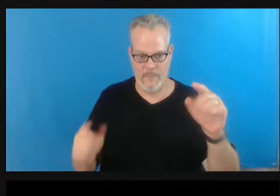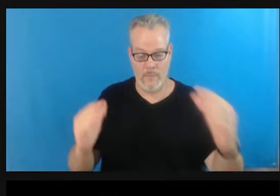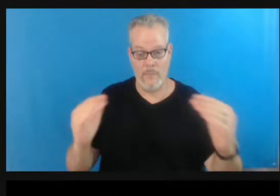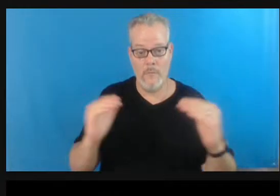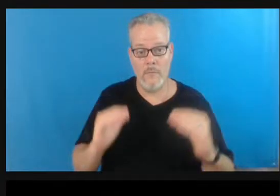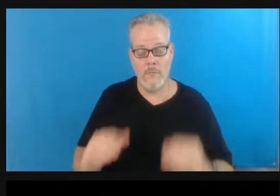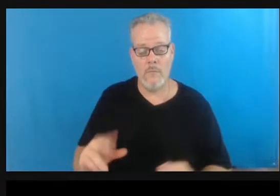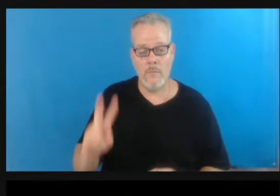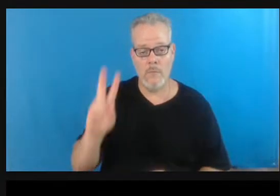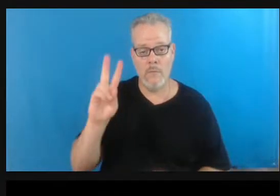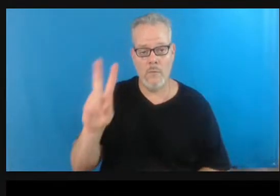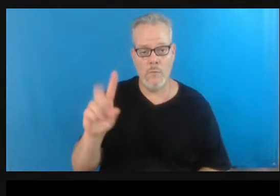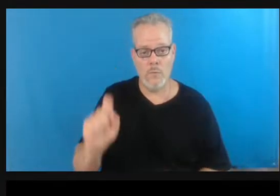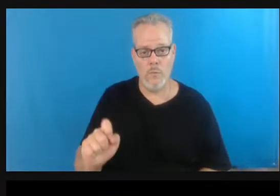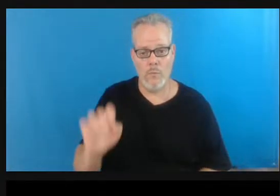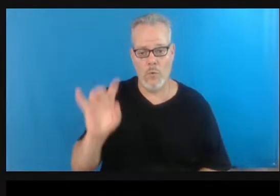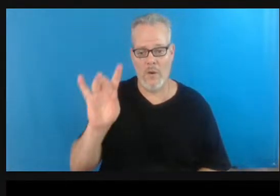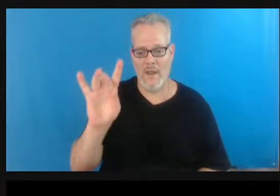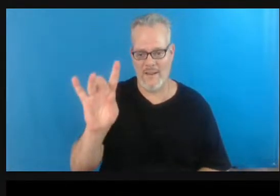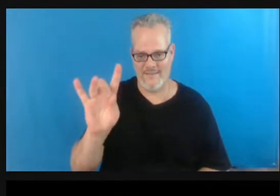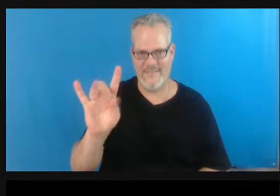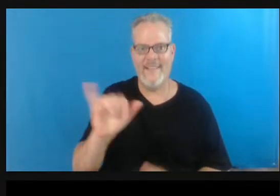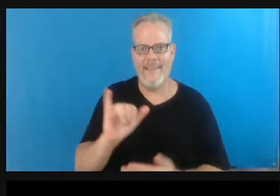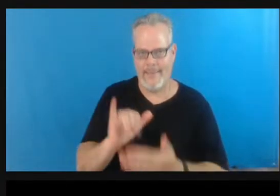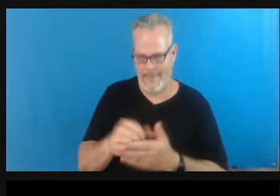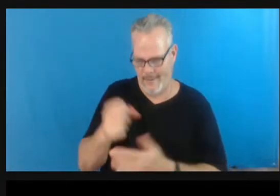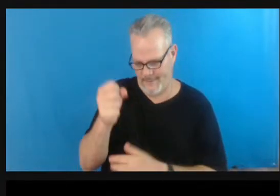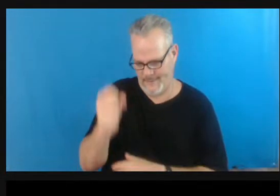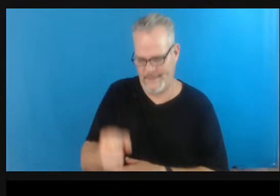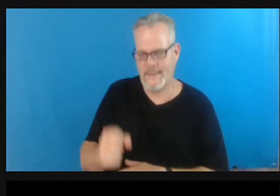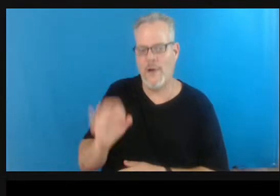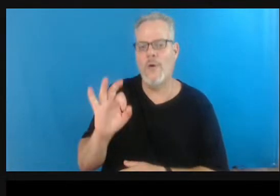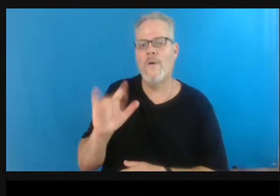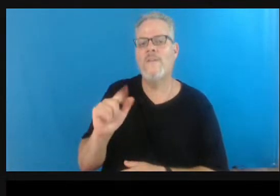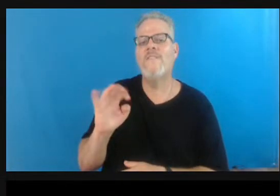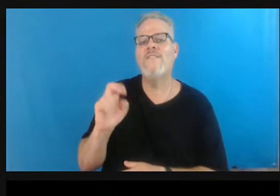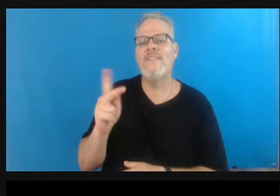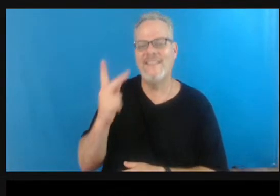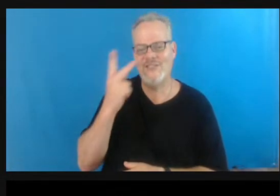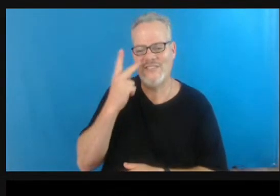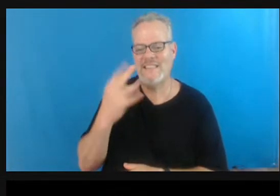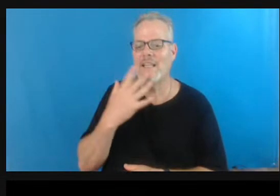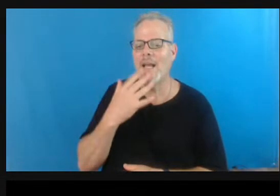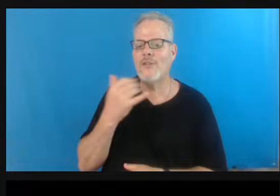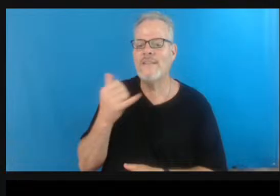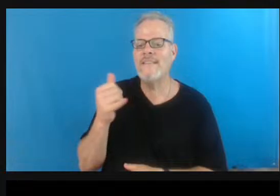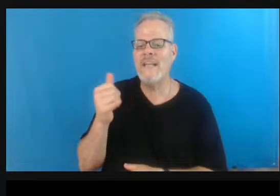2.8, that's one of these south flank events. So there they are showing up. And it does seem like there's